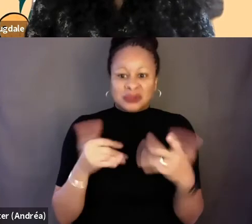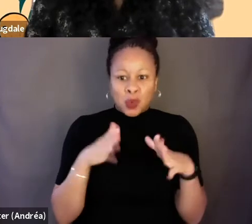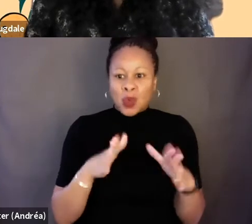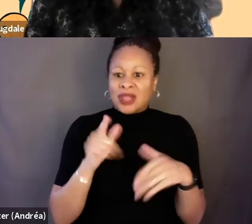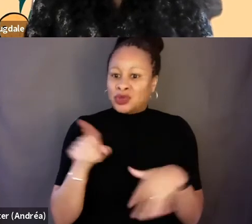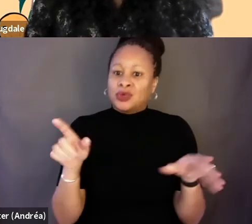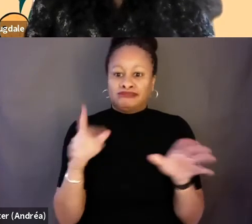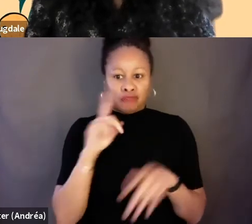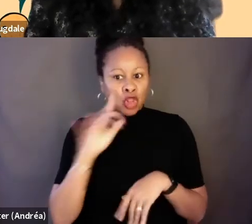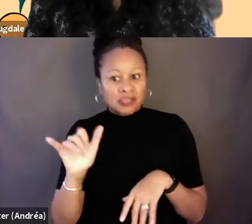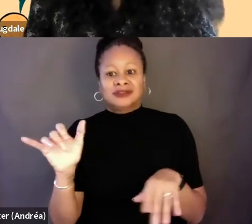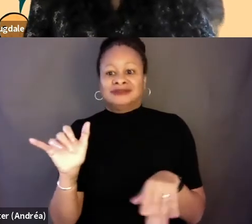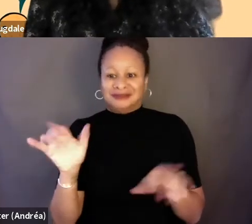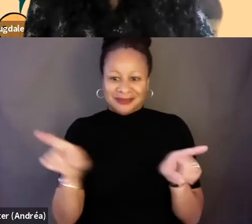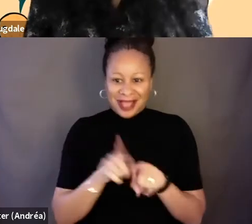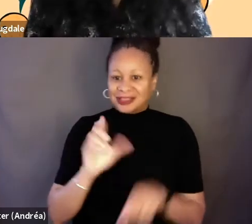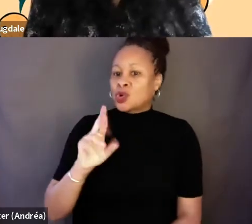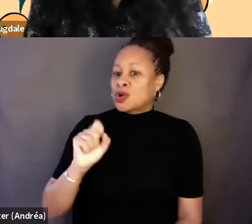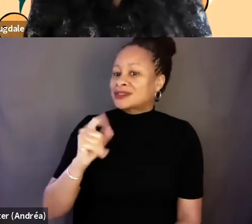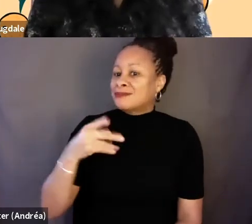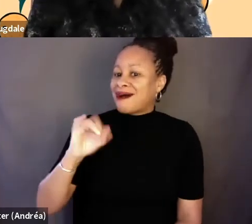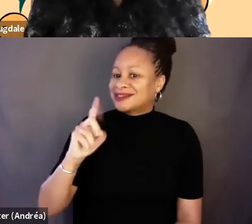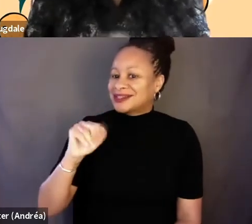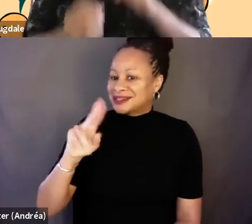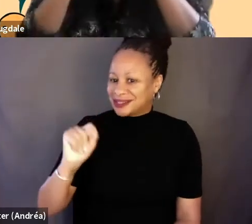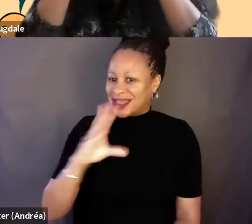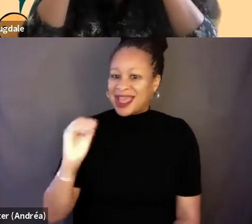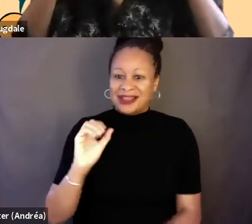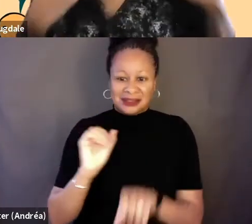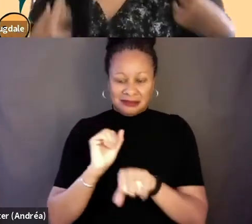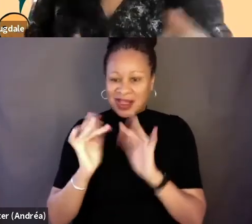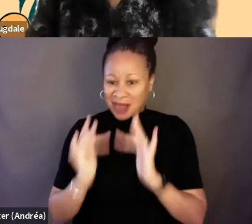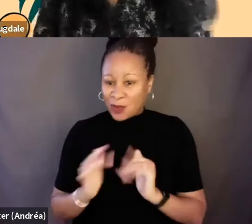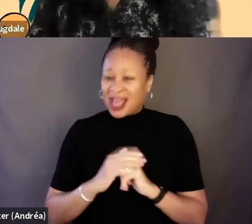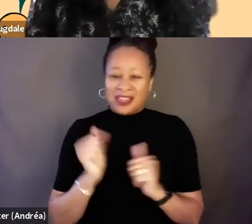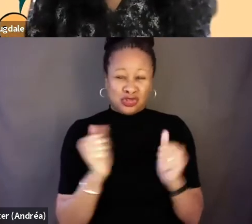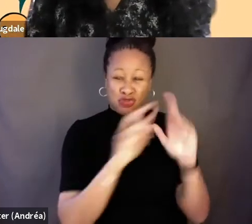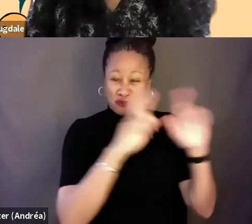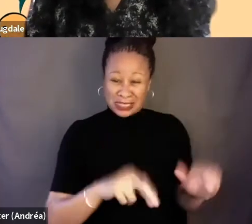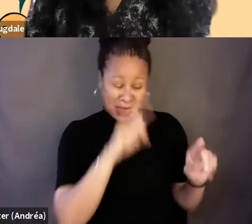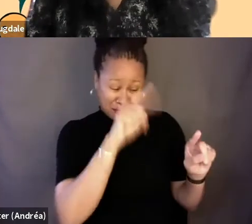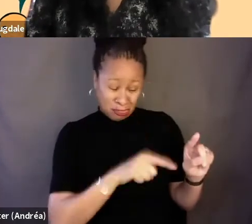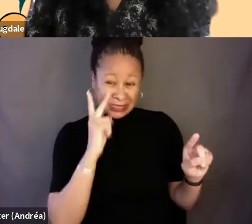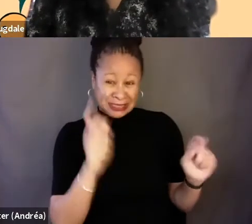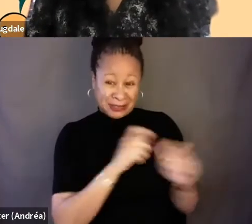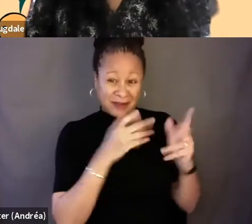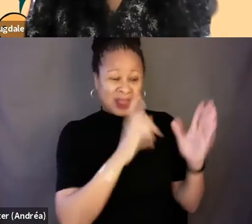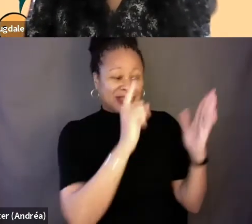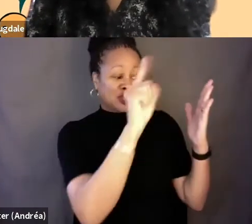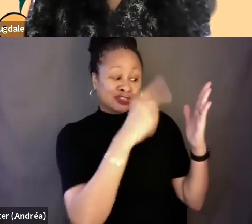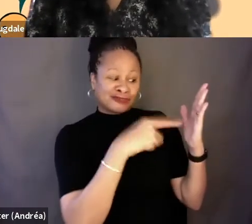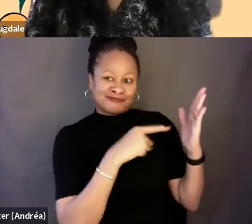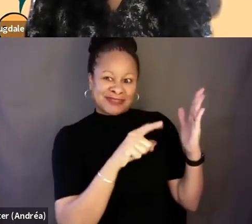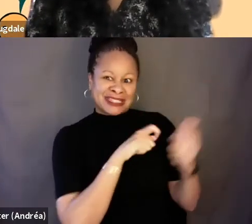right? There was a way you looked. There was stuff that was on your resume, where you went to school, all of that. You check those boxes. The